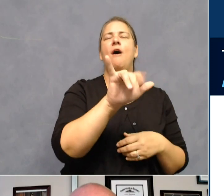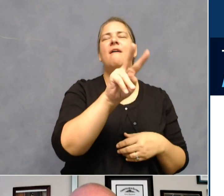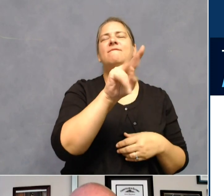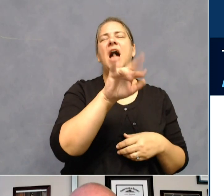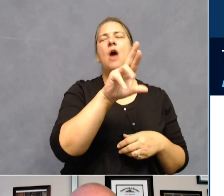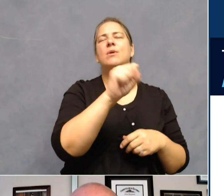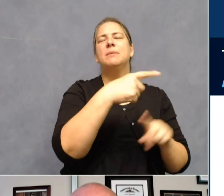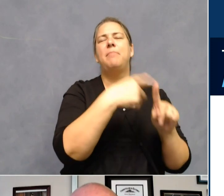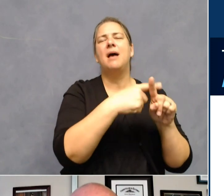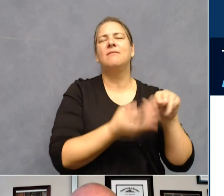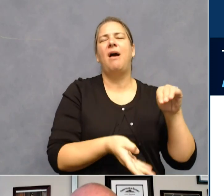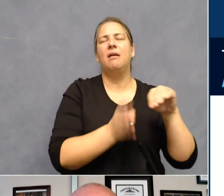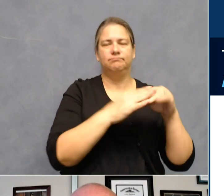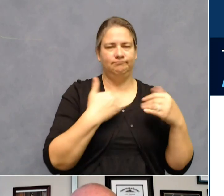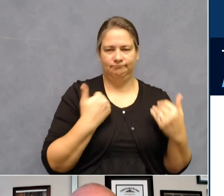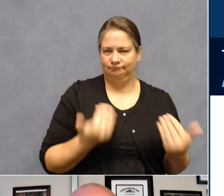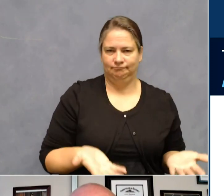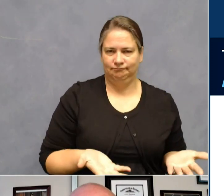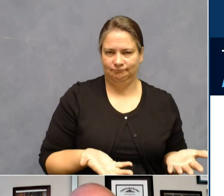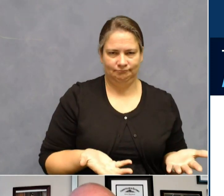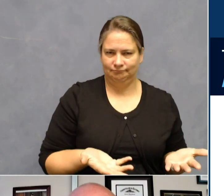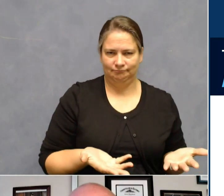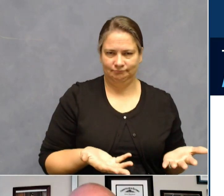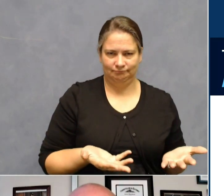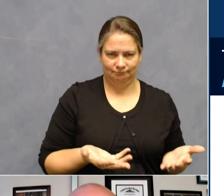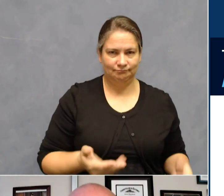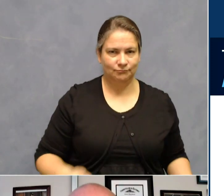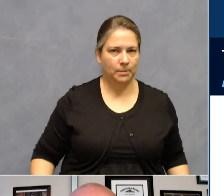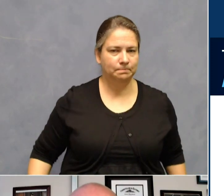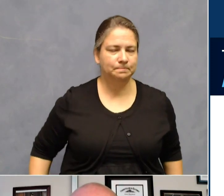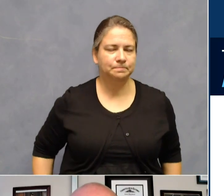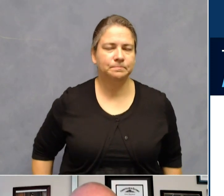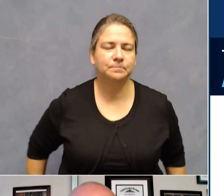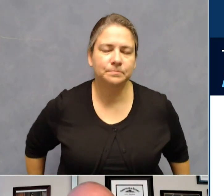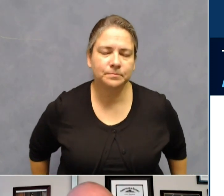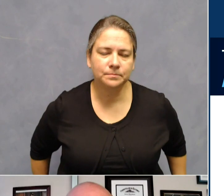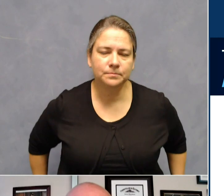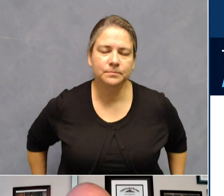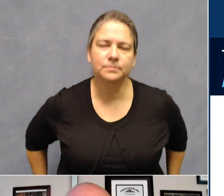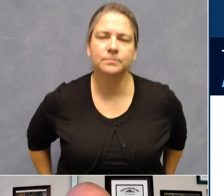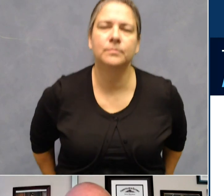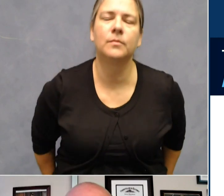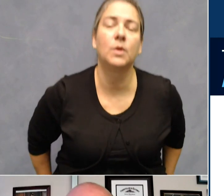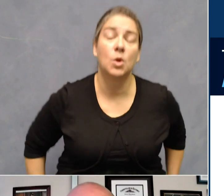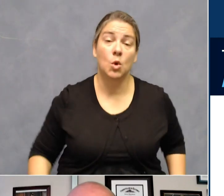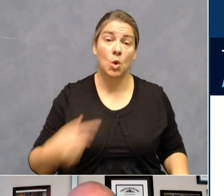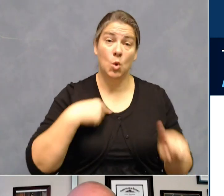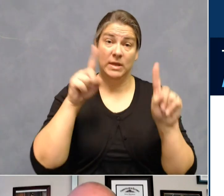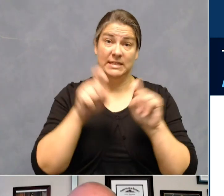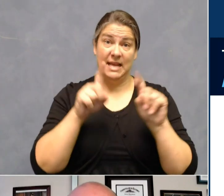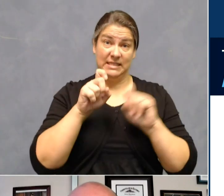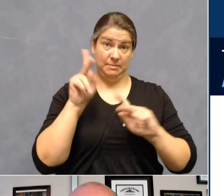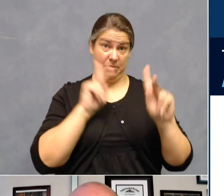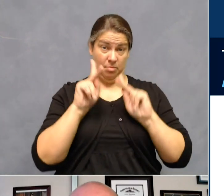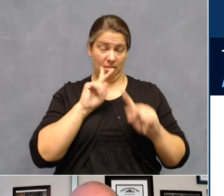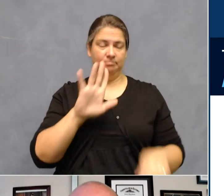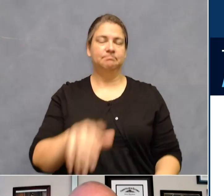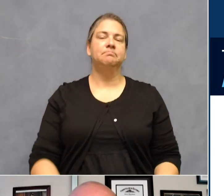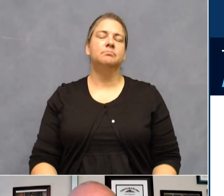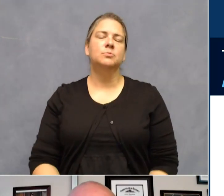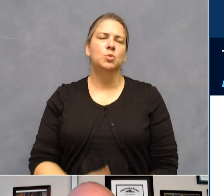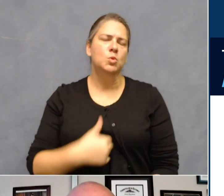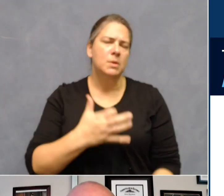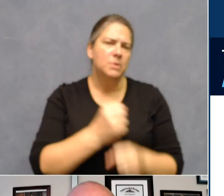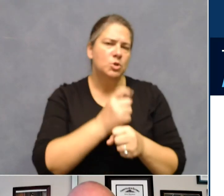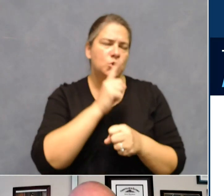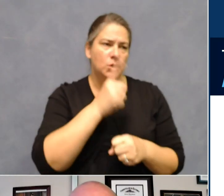disease. Now let me put this in context. When we test people, we want to know, are we testing enough to